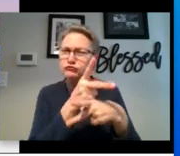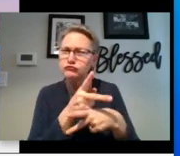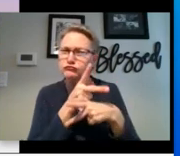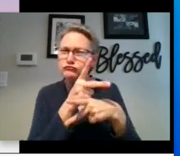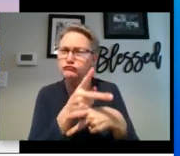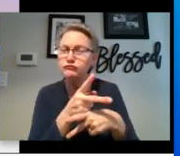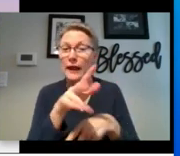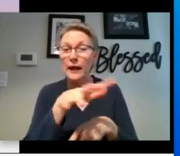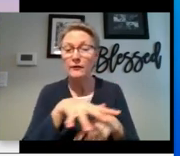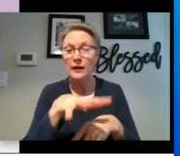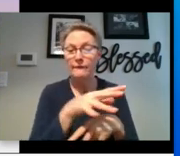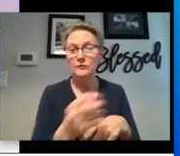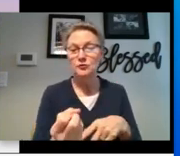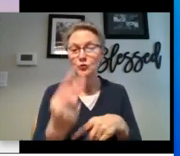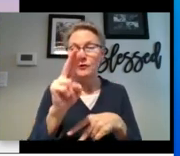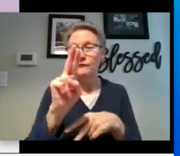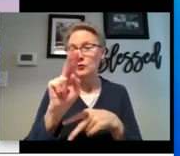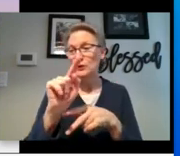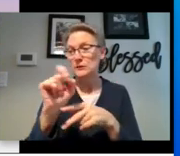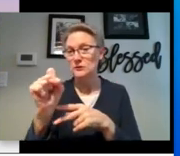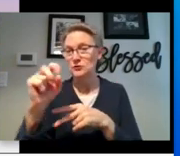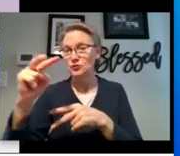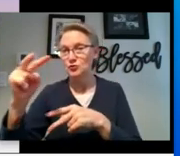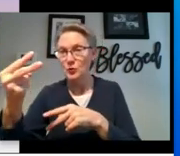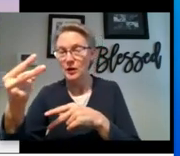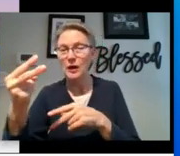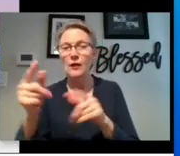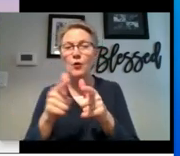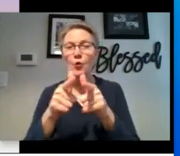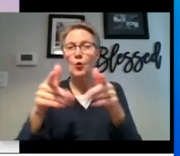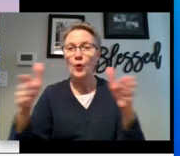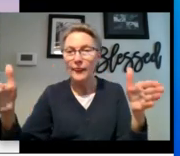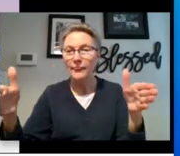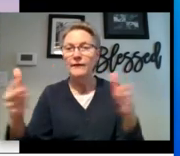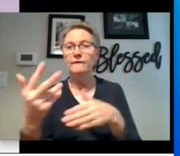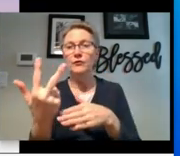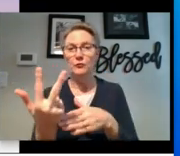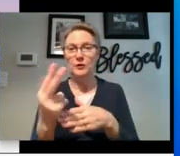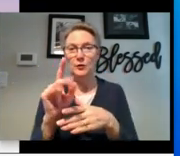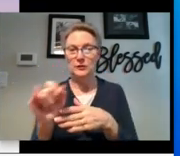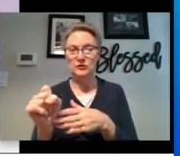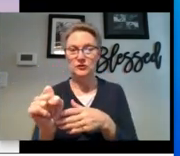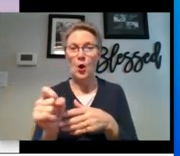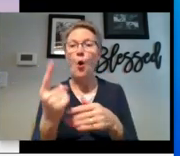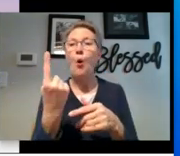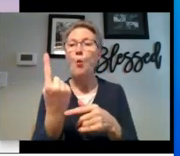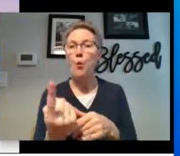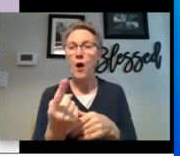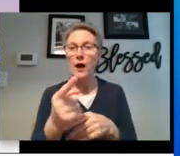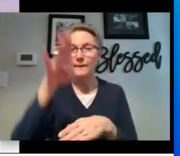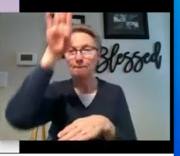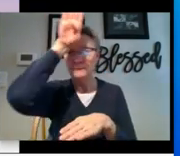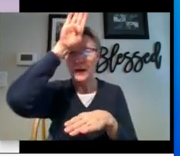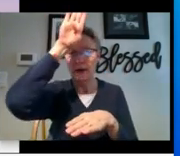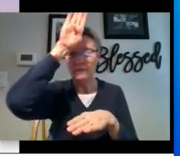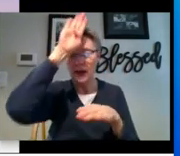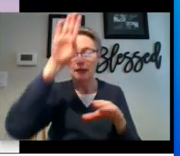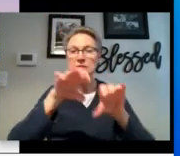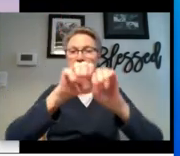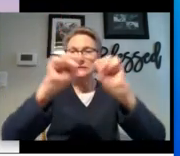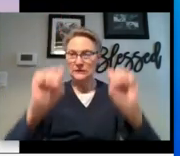units squared and a width of 3 units. You need to have 1 fire department. No specific measurements on that, just 1